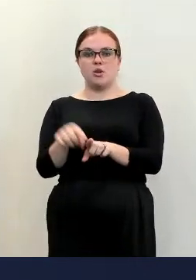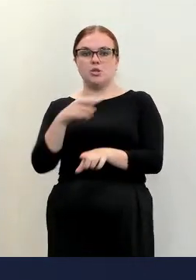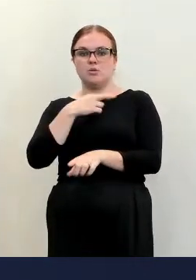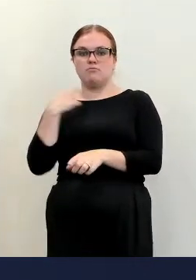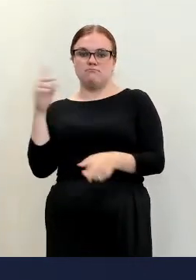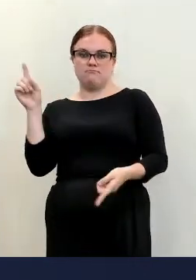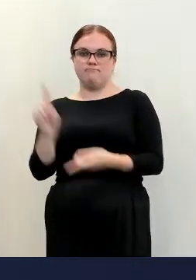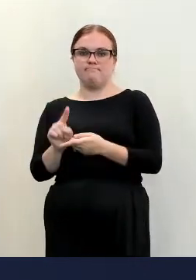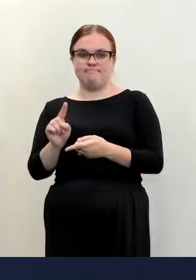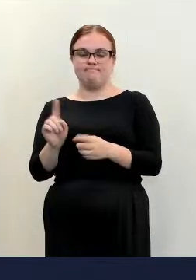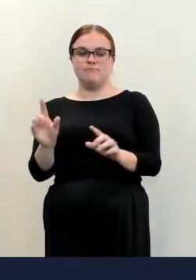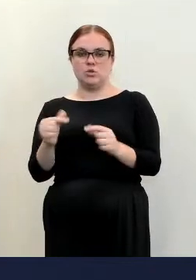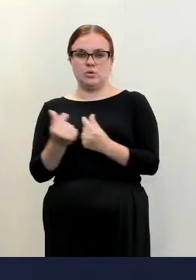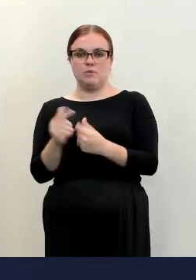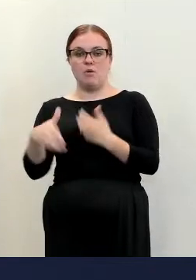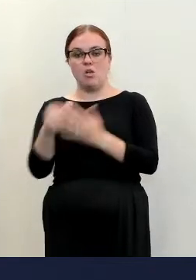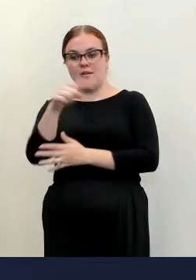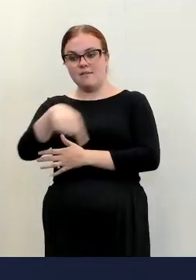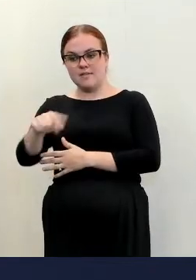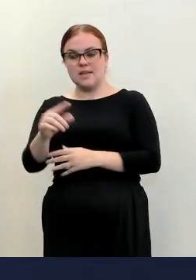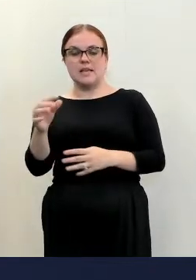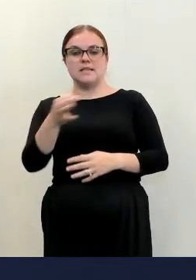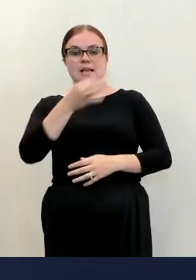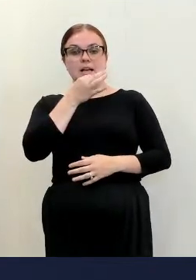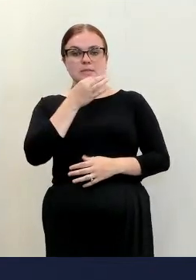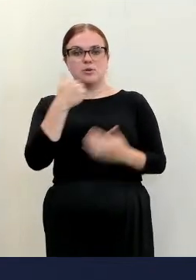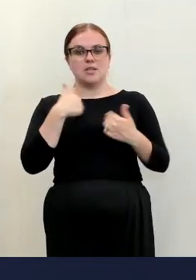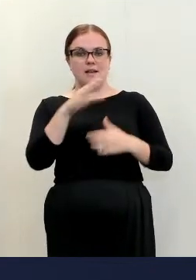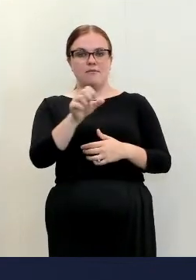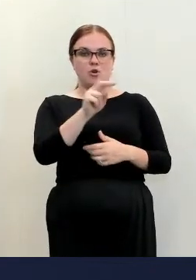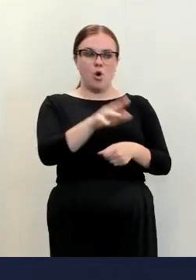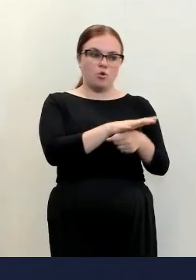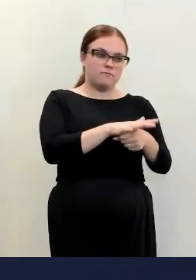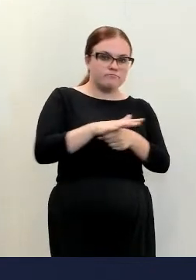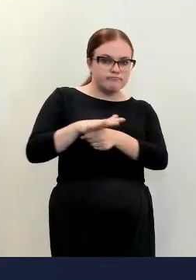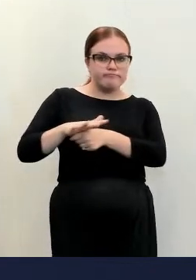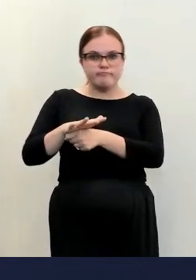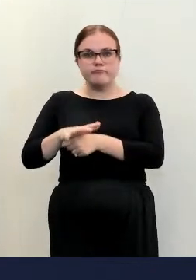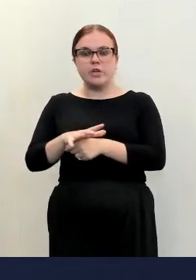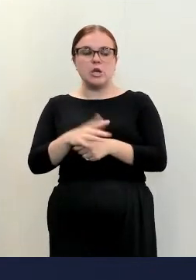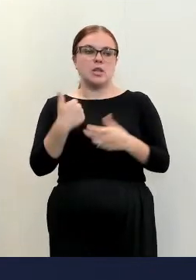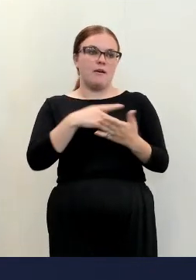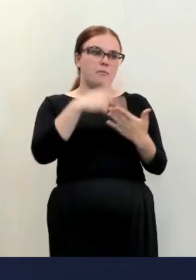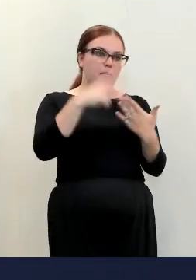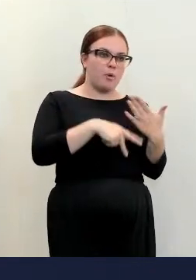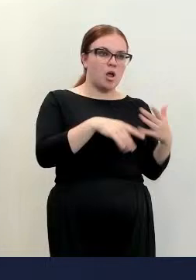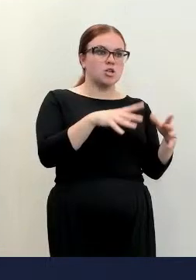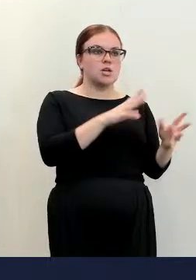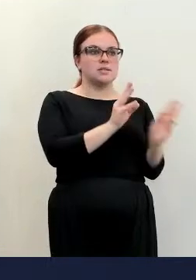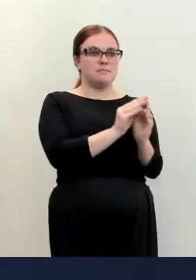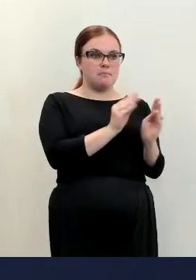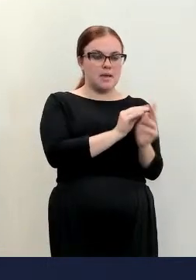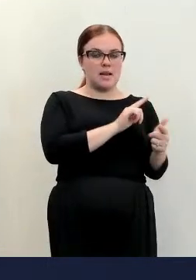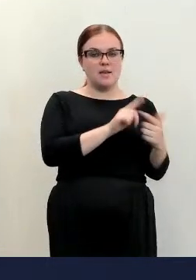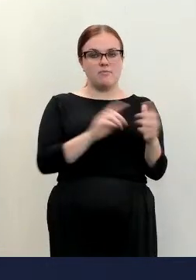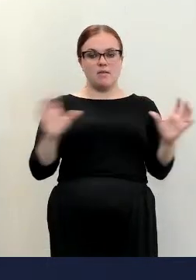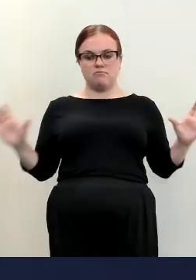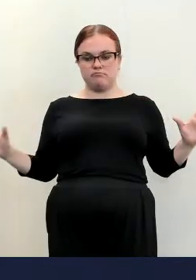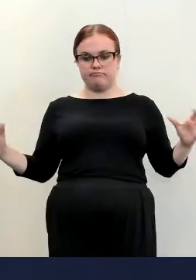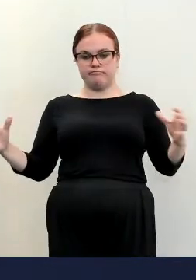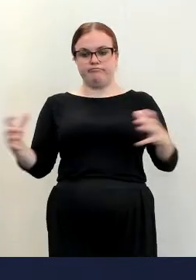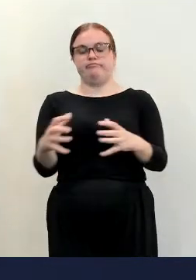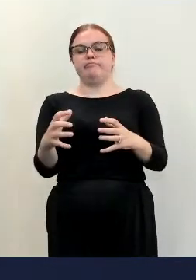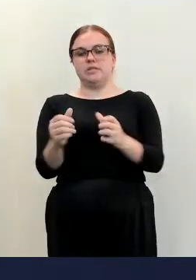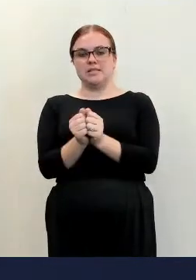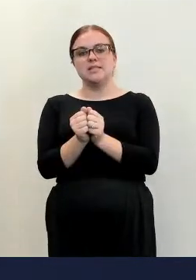these experts are working in their own field and doing projects and meeting regularly, and then we all come together quarterly,